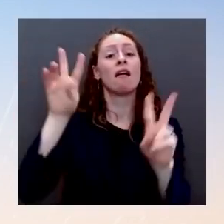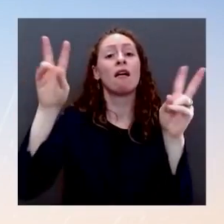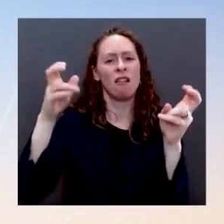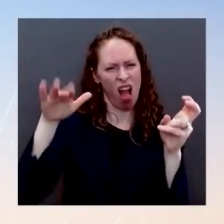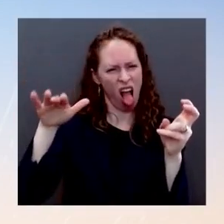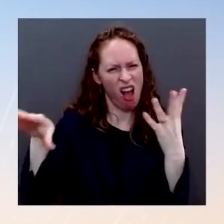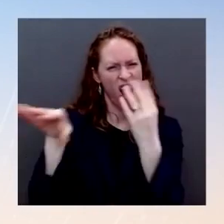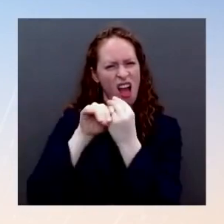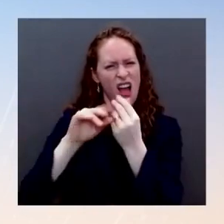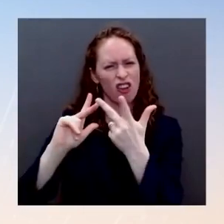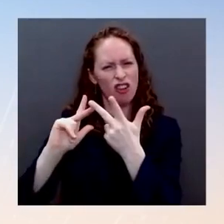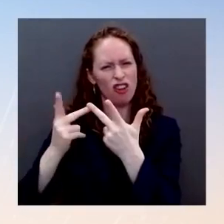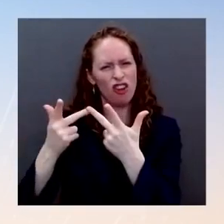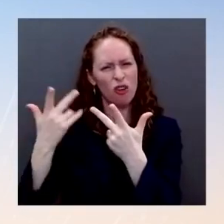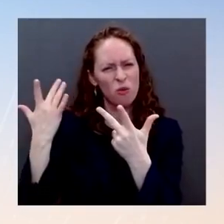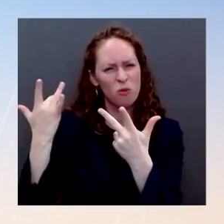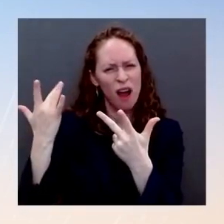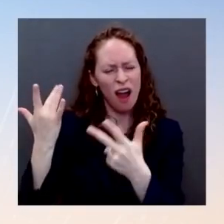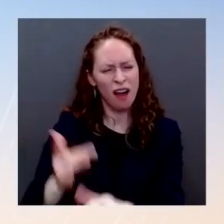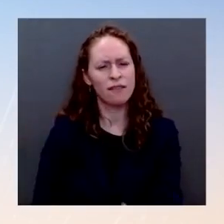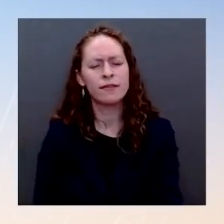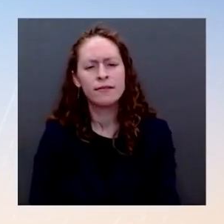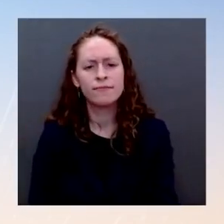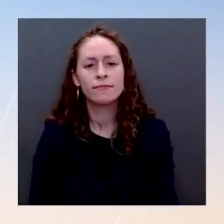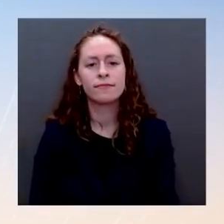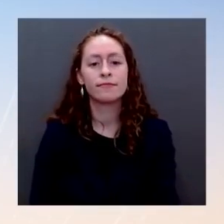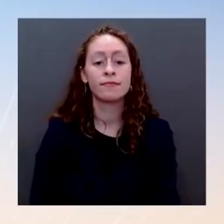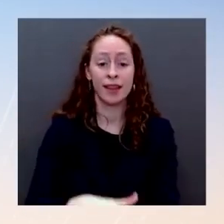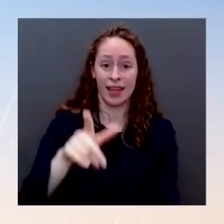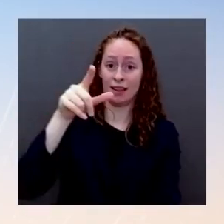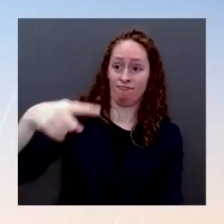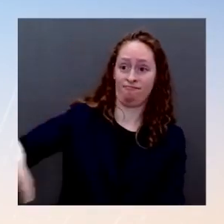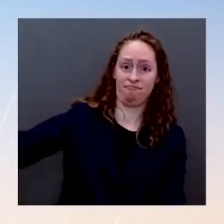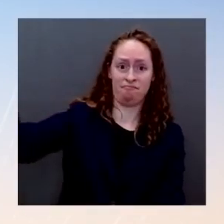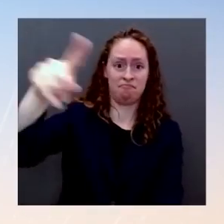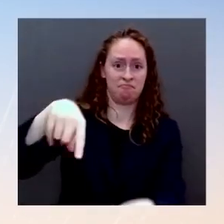I would point you to them. I know they have a COVID briefing tomorrow. Had the president,